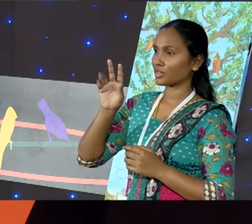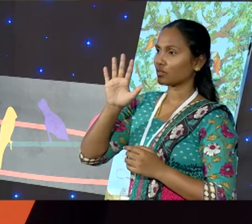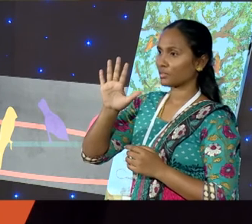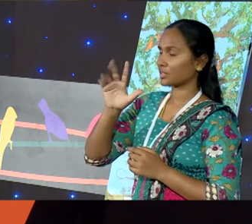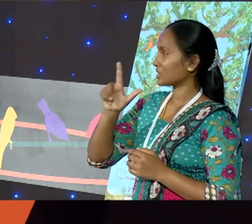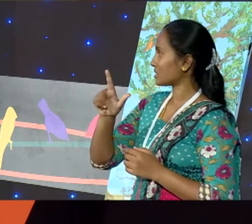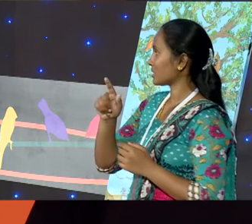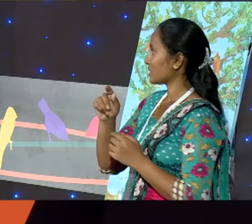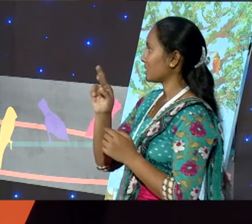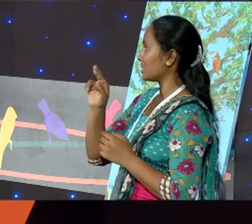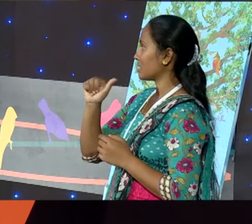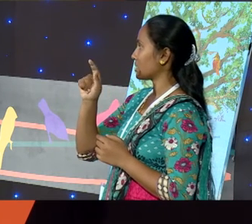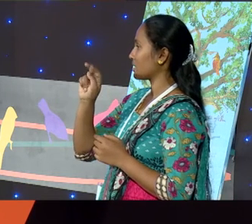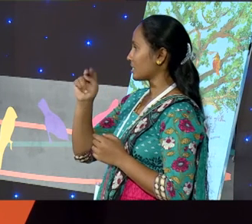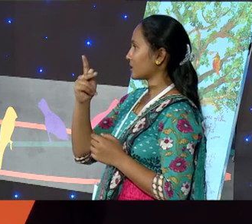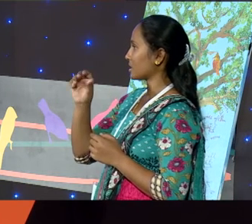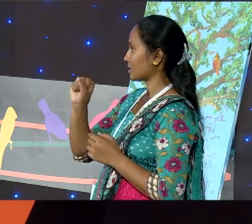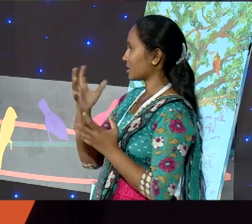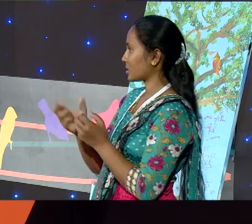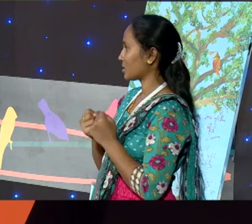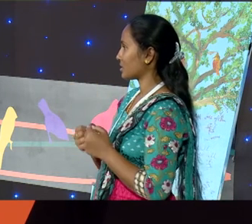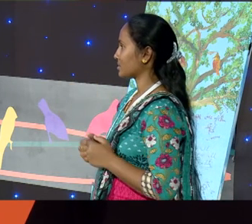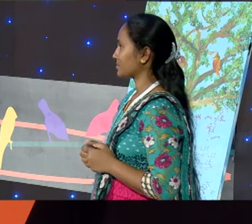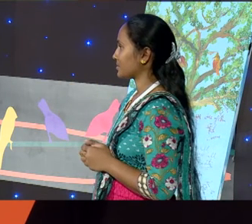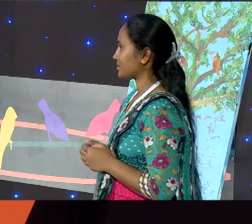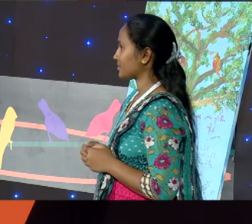all my Stephen's classmates who applied for that entrance.